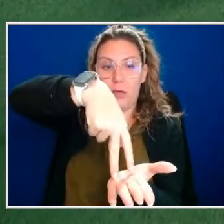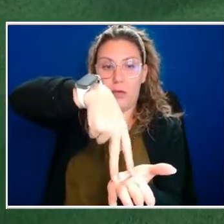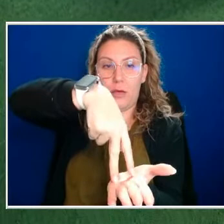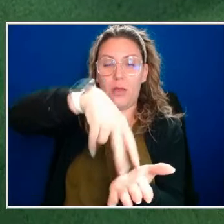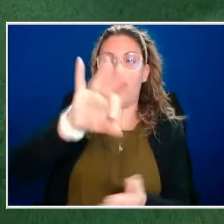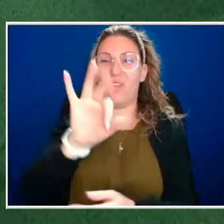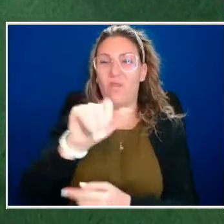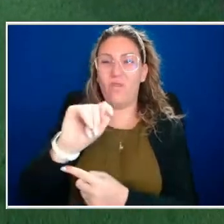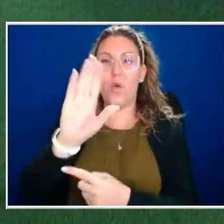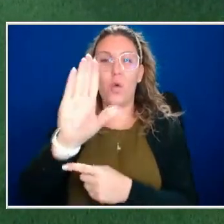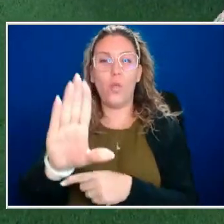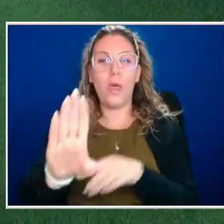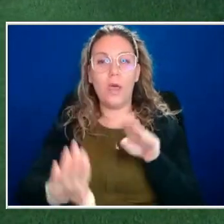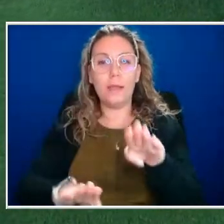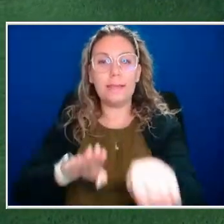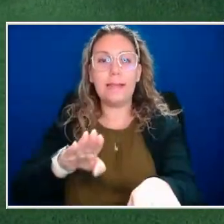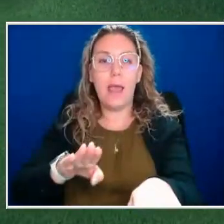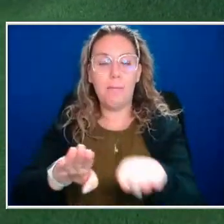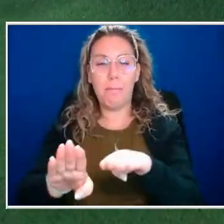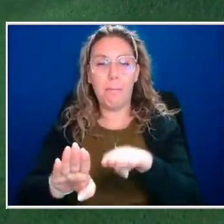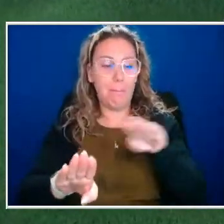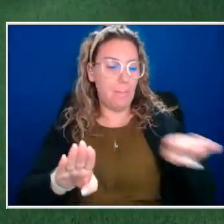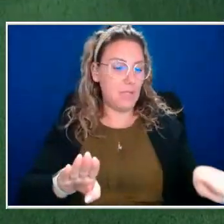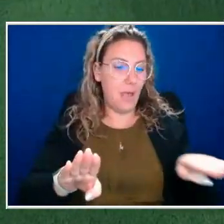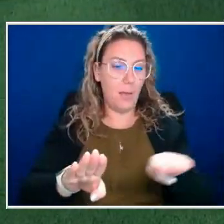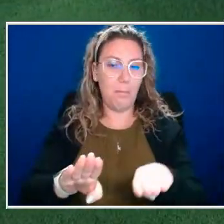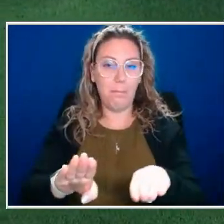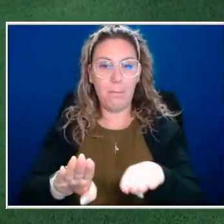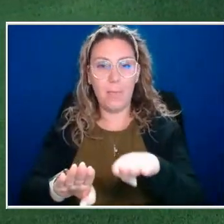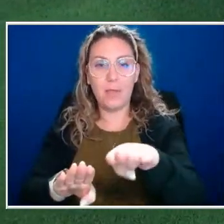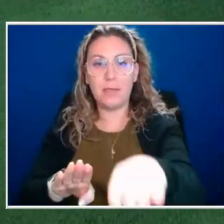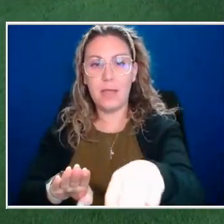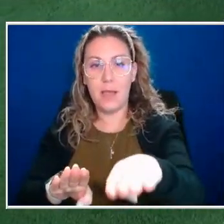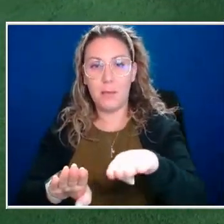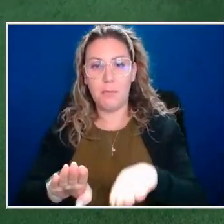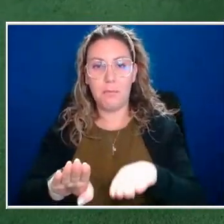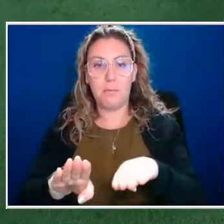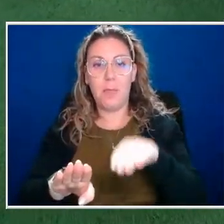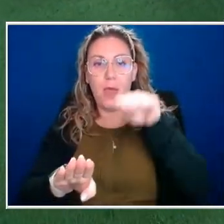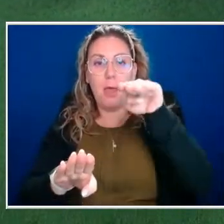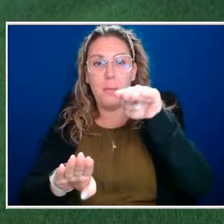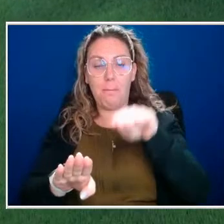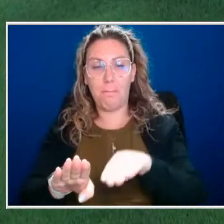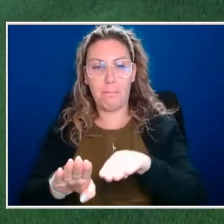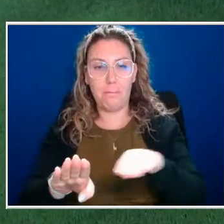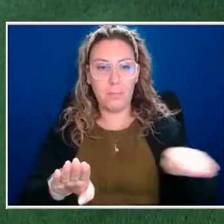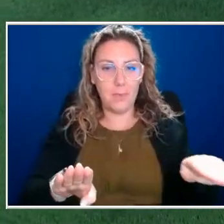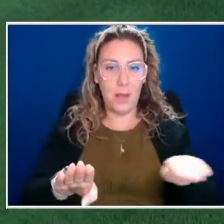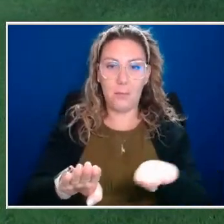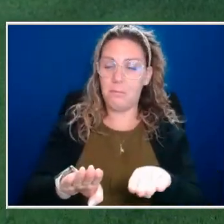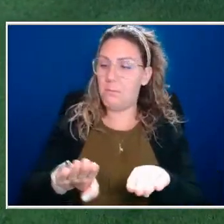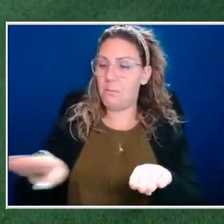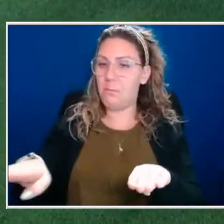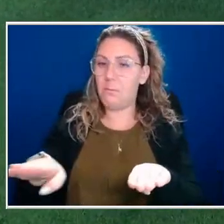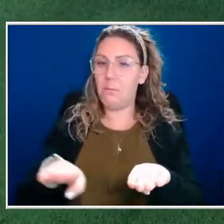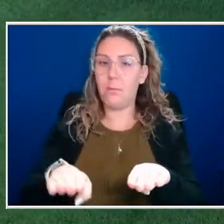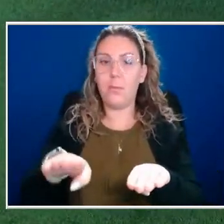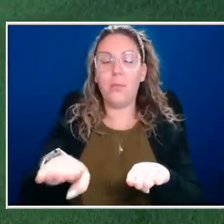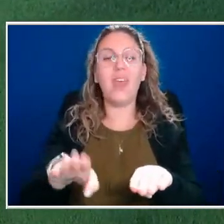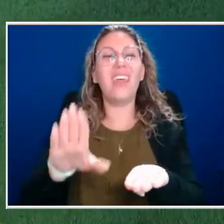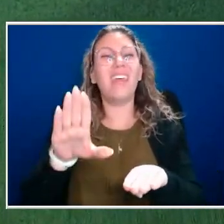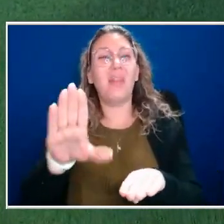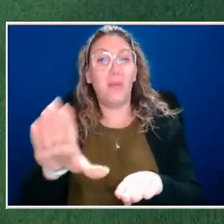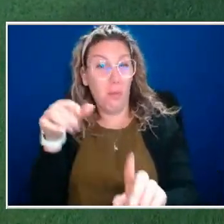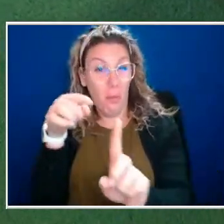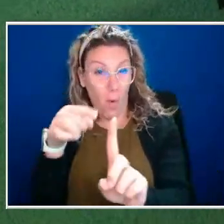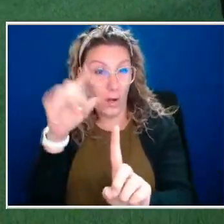just repeating, going around in that circle so that that leg has to practice changing directions. This is your specialty,